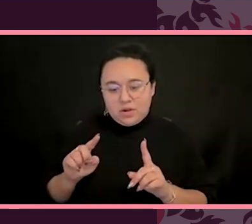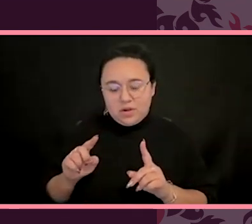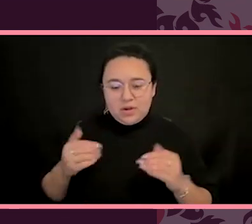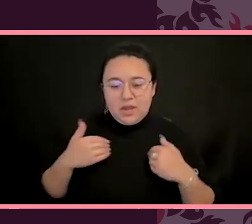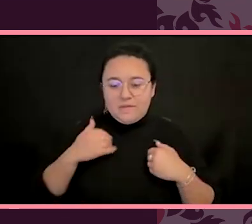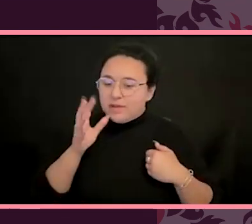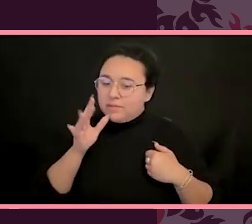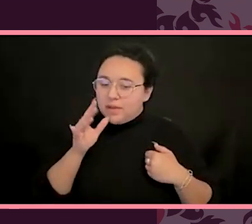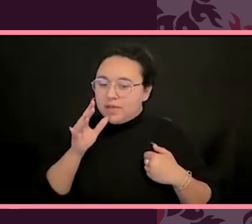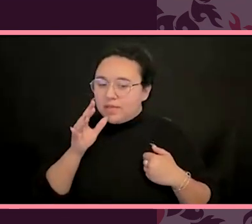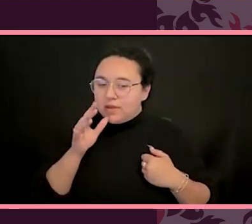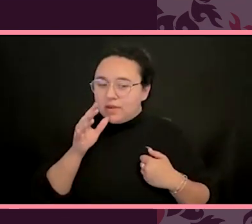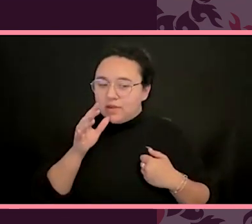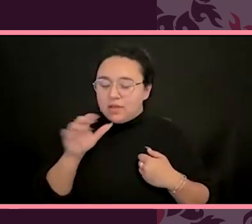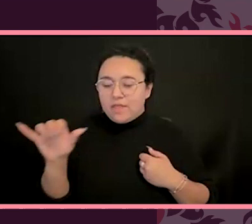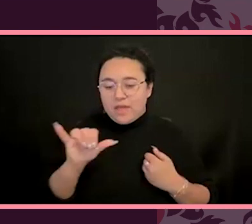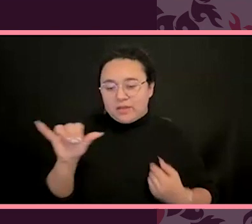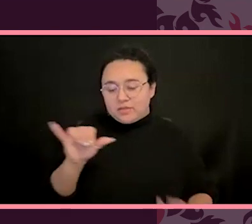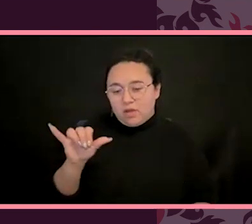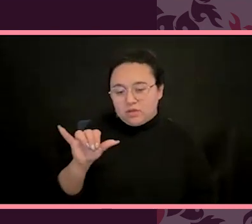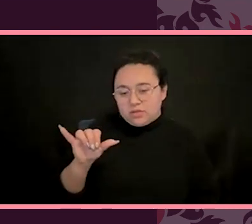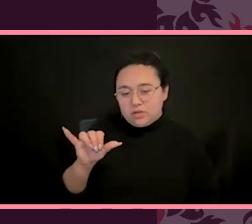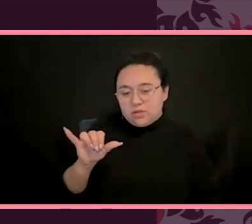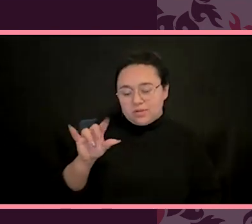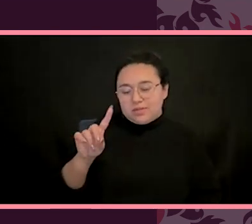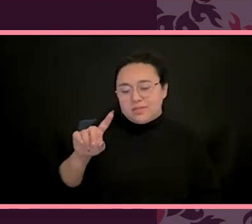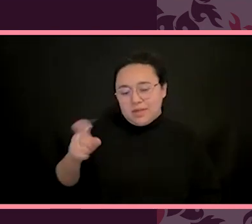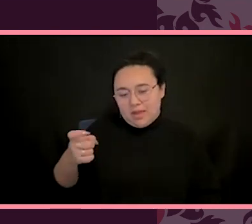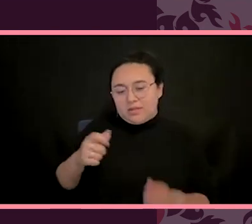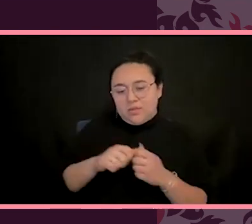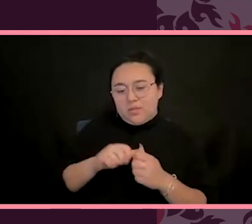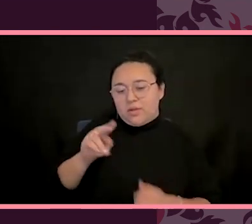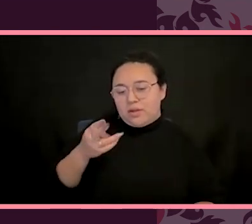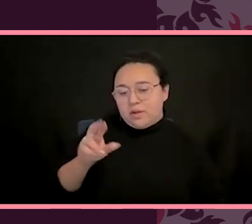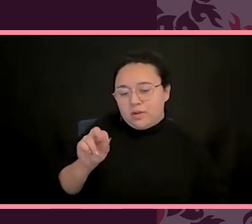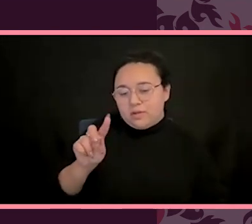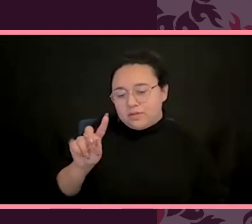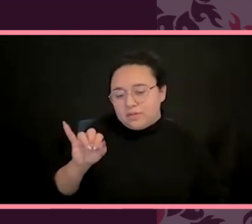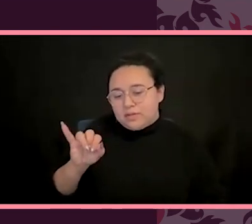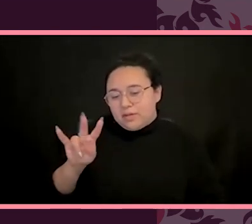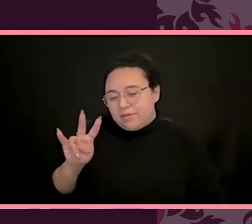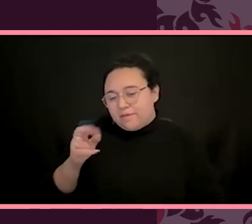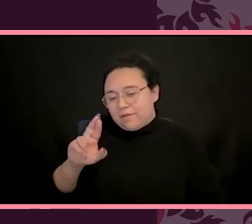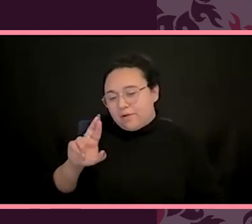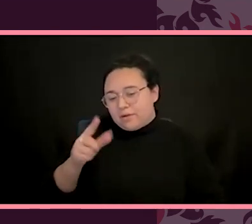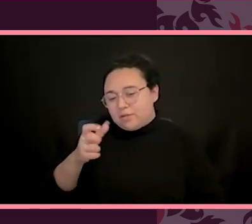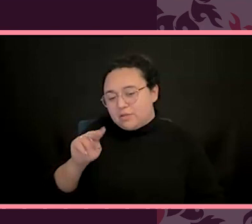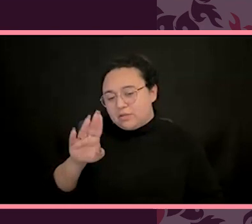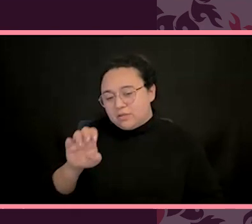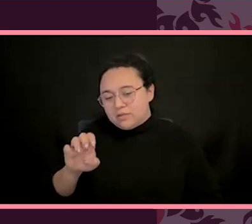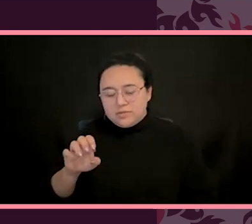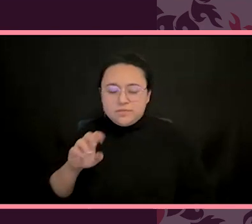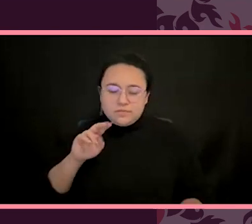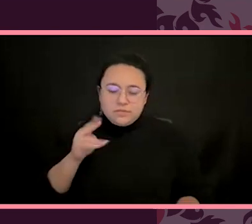having a mother that has also been diagnosed with neurodivergence? I think